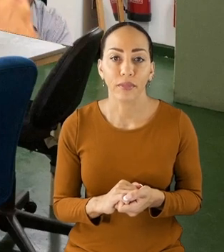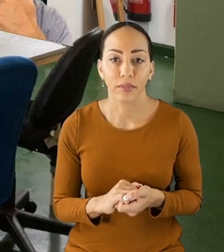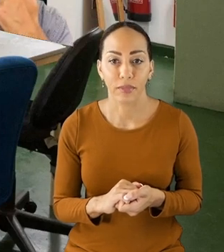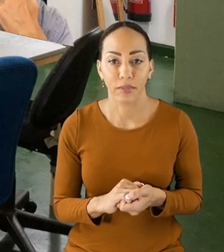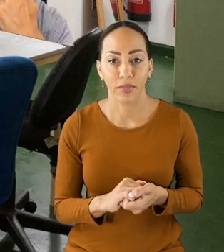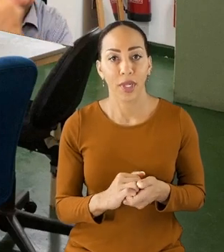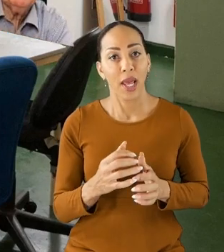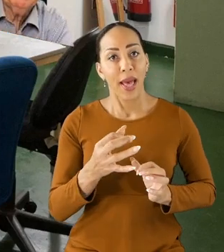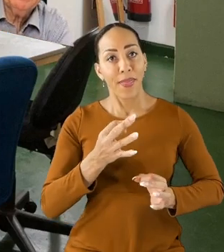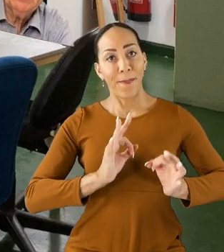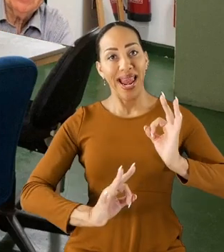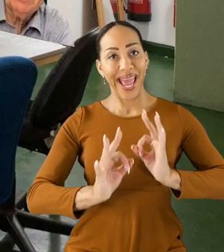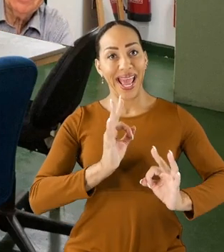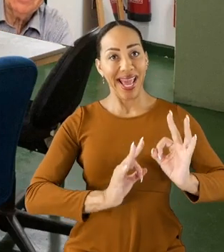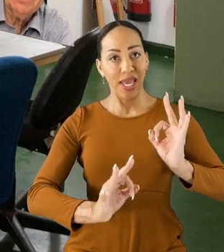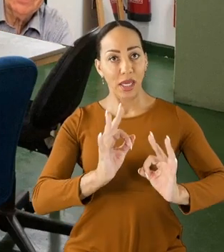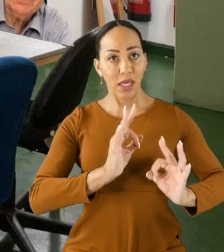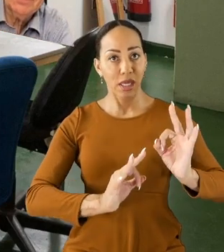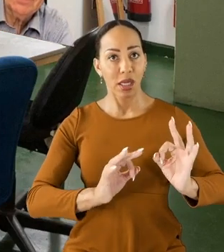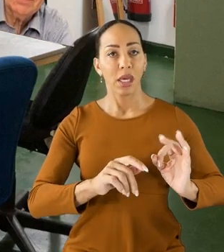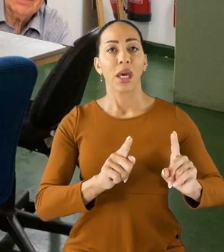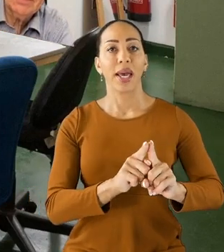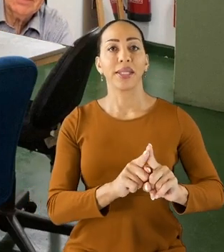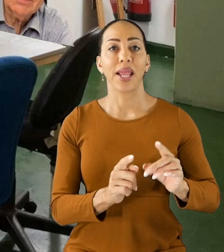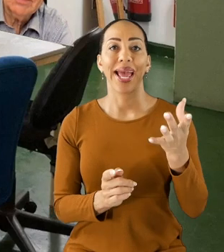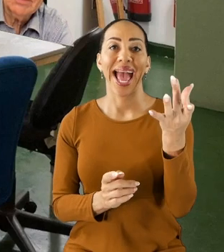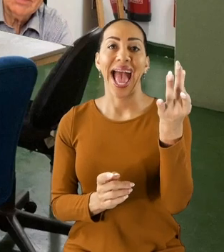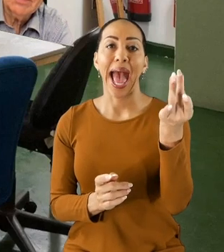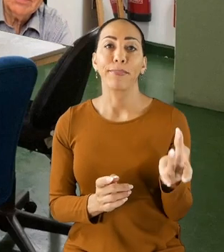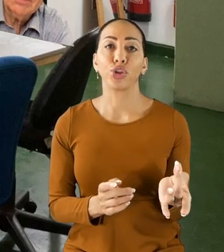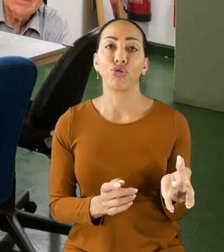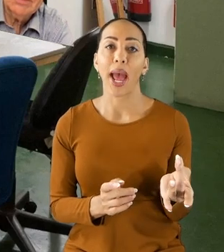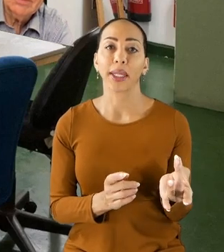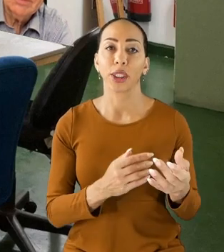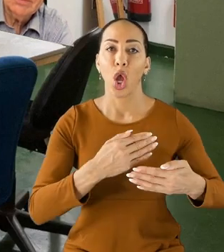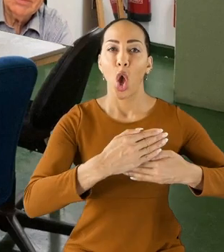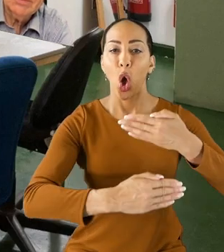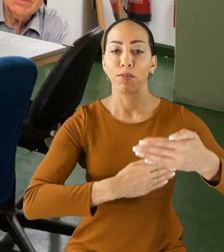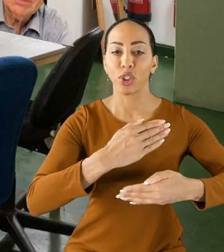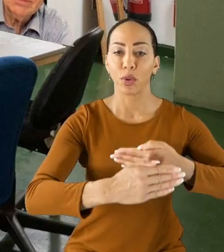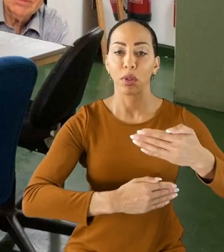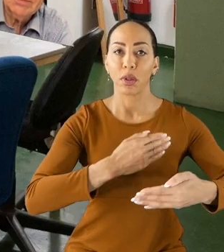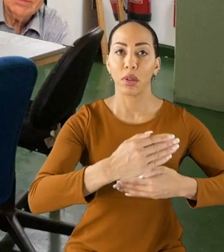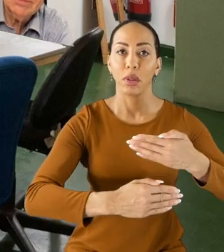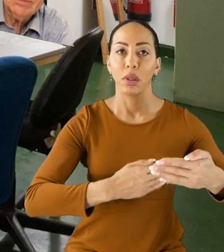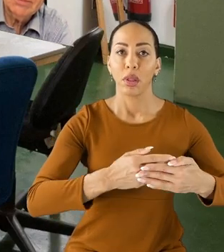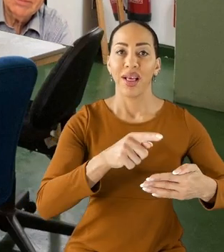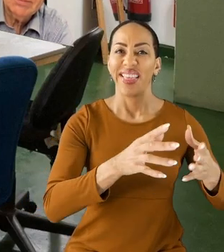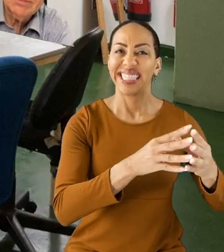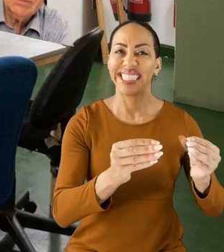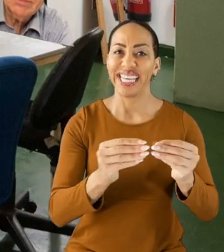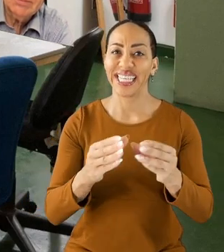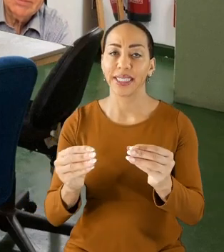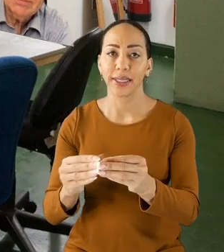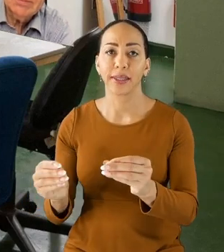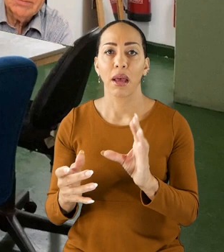itself is set in an abstract-ish, kind of an abstracted hospital, and then abstracted places